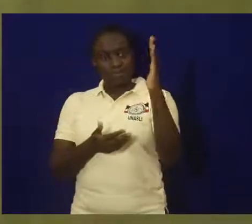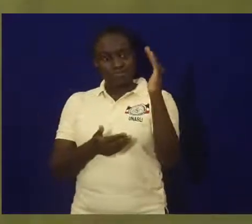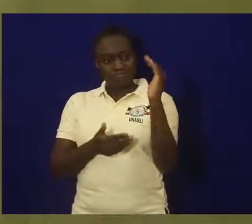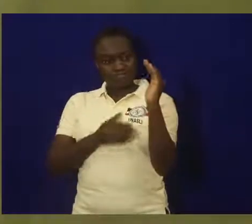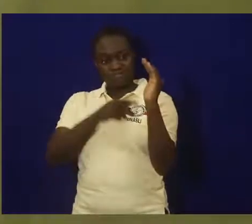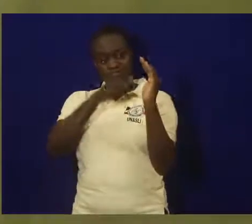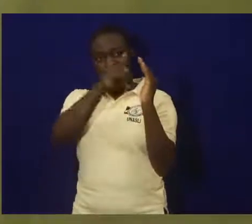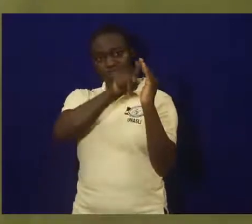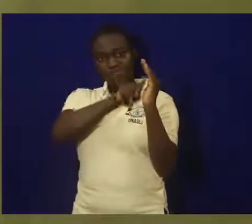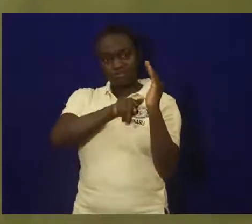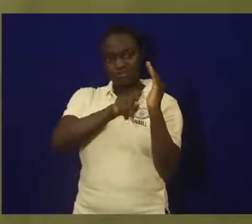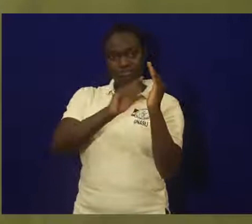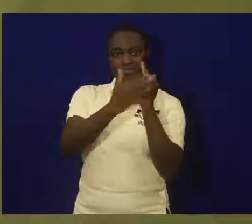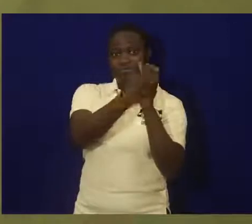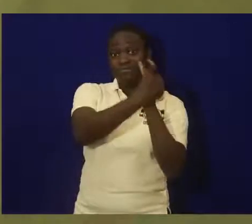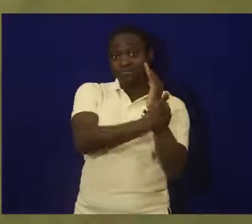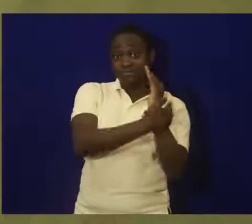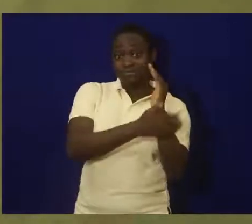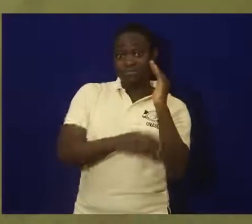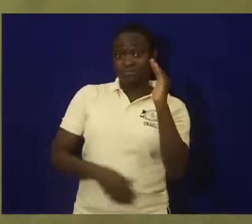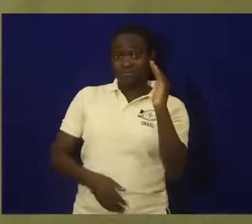both. The same shape.